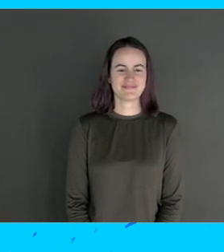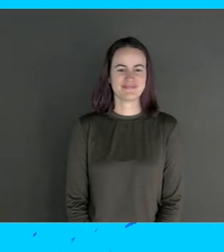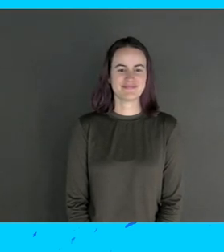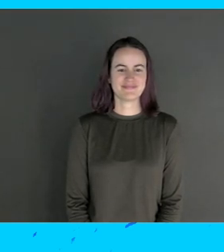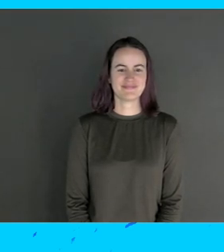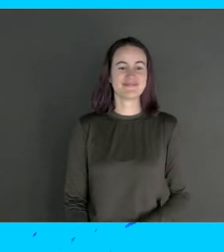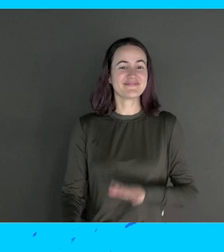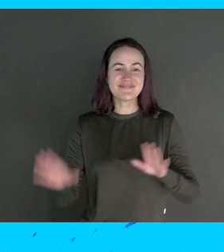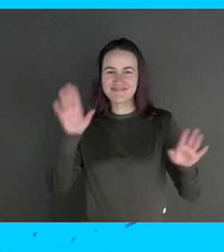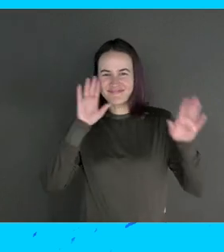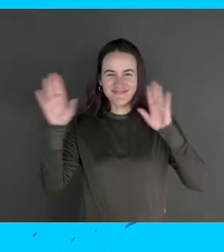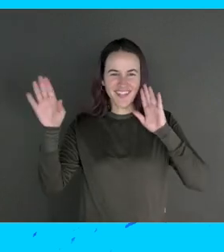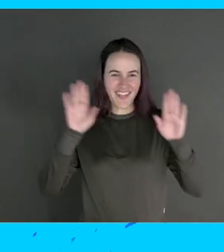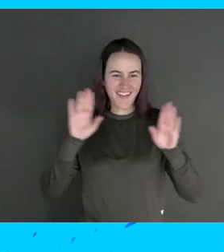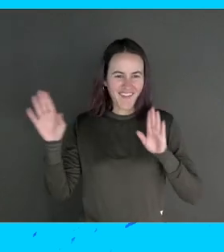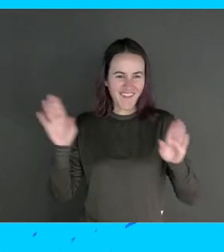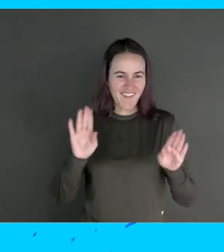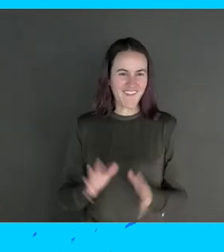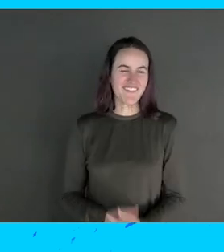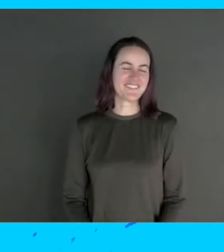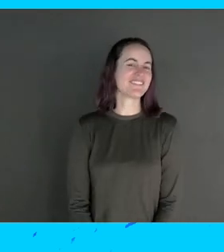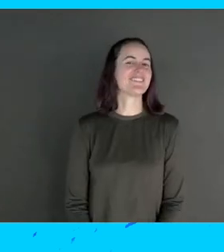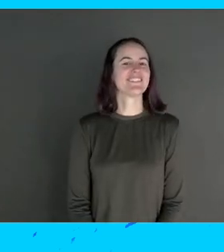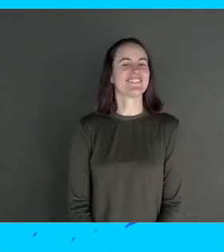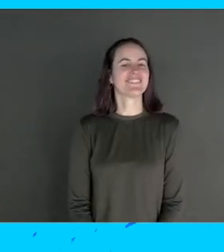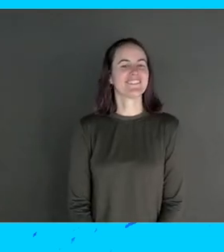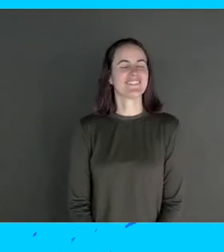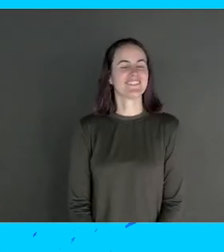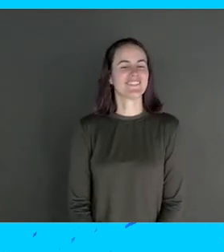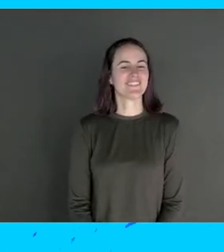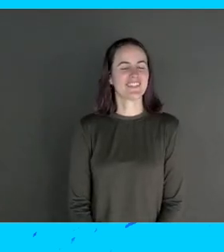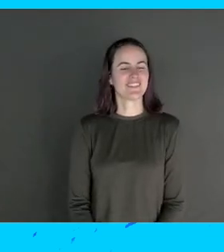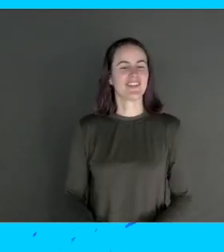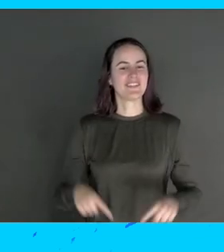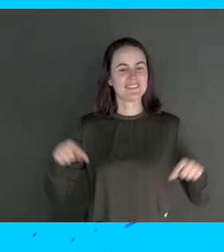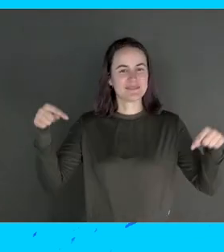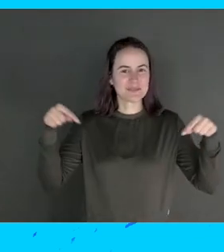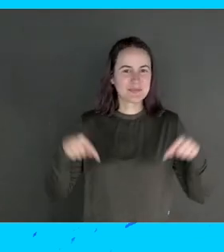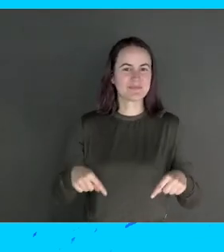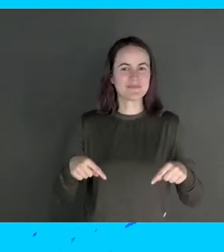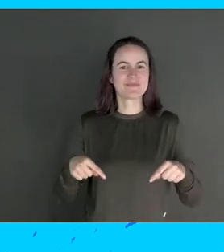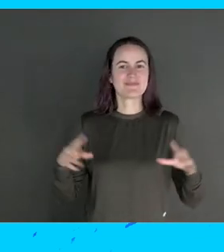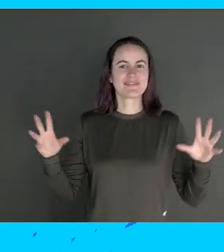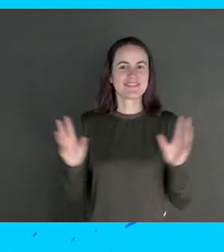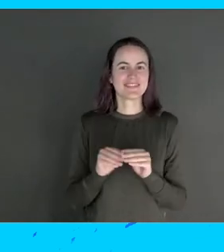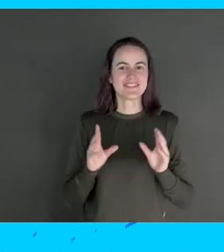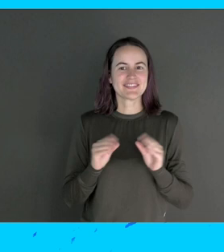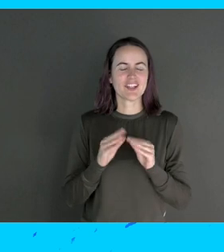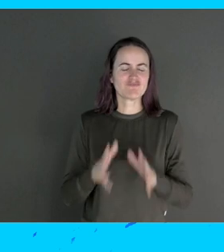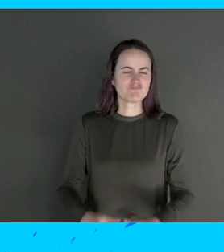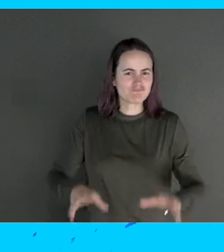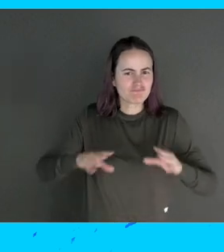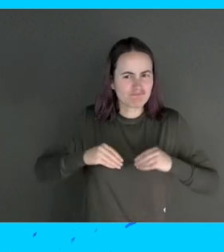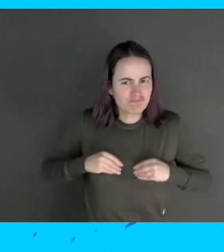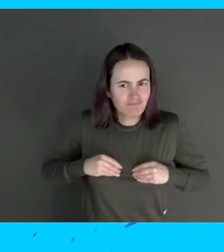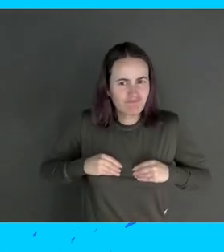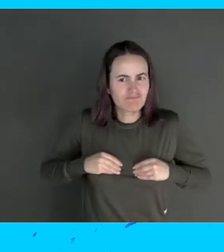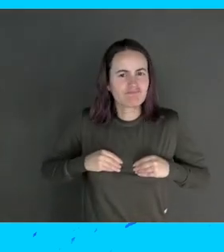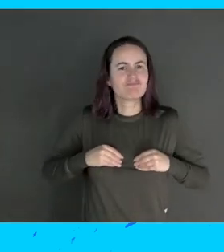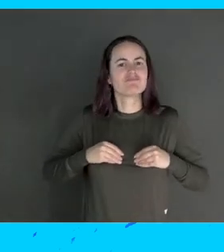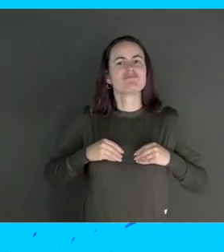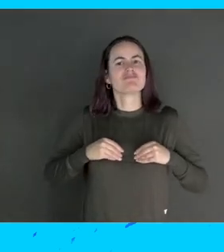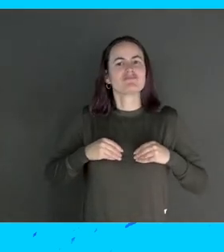Hello, everyone, and welcome to the session, Embarrassing Sexual and Gender Diversity in Sexual and Reproductive